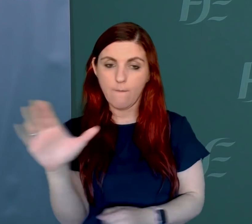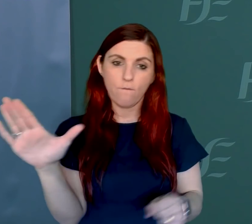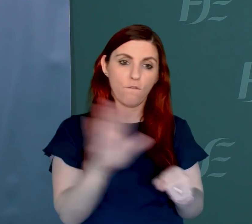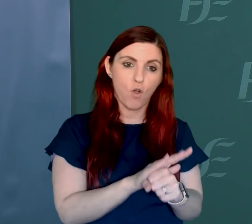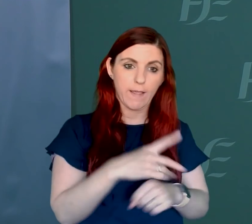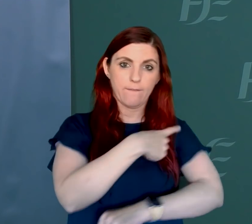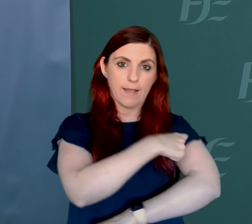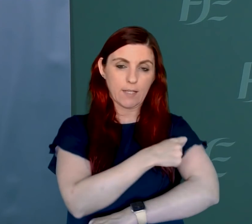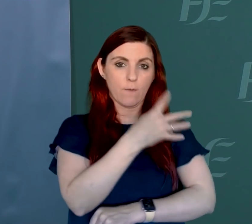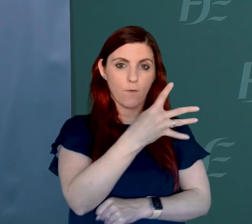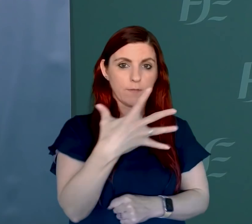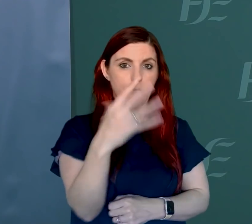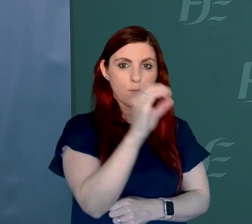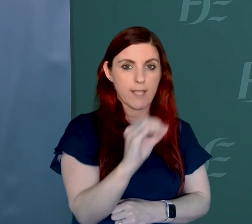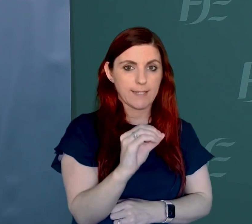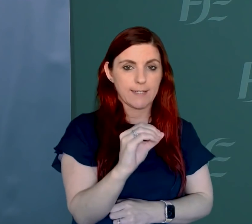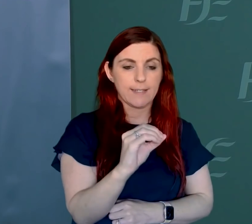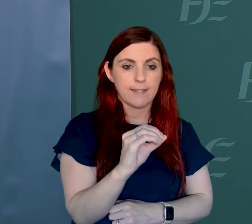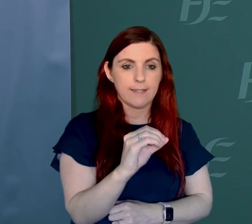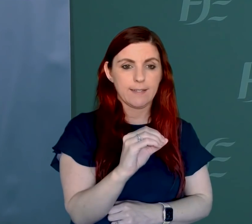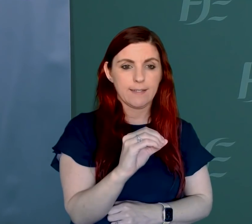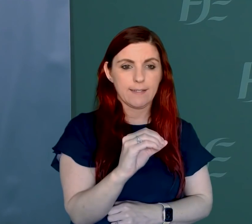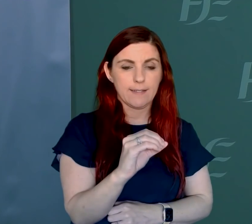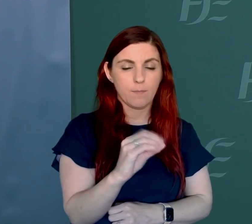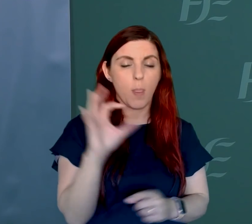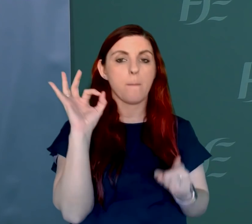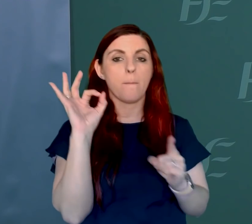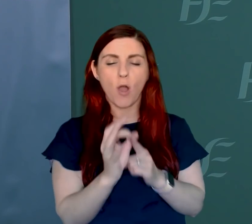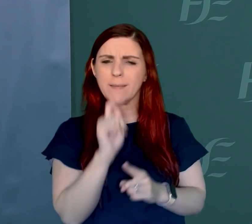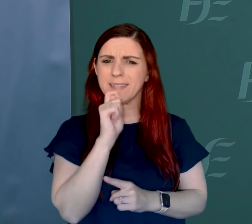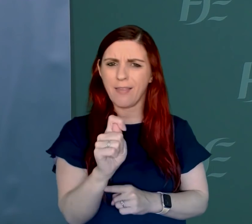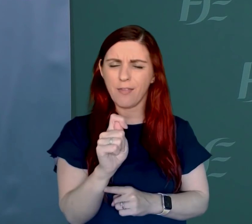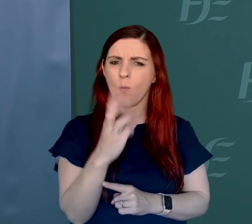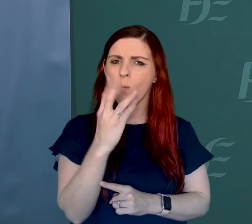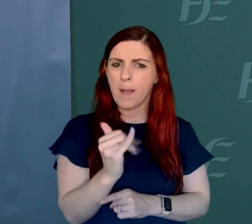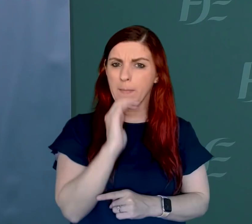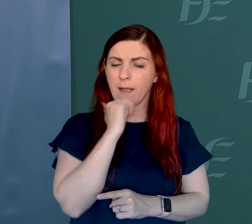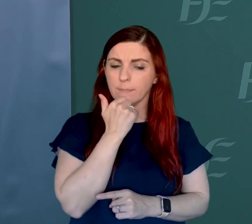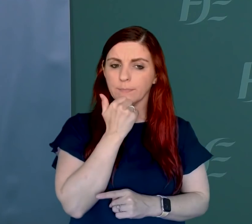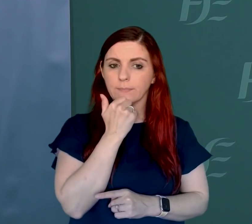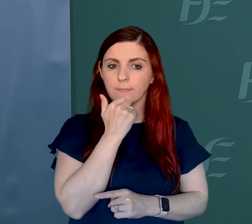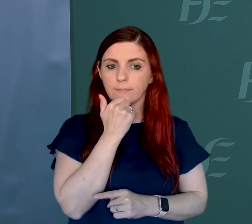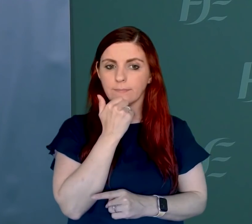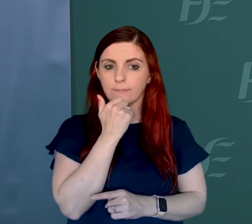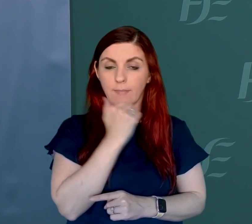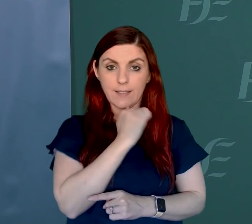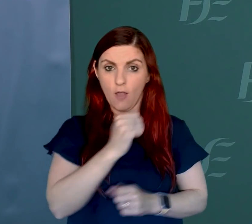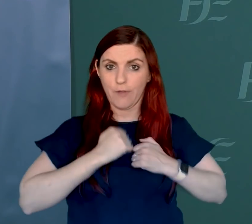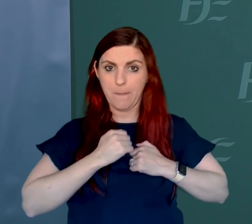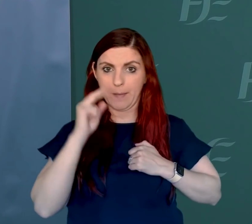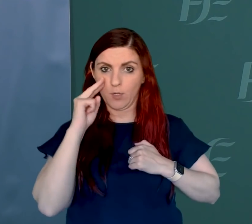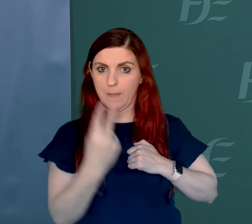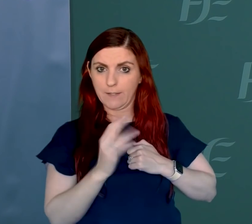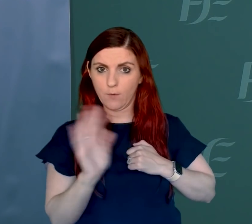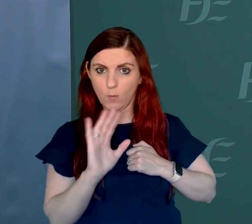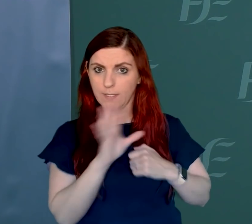vaccinated 45%. So I'll make the point because the reality for us is, and I don't say this from my own perspective, I say it from many of